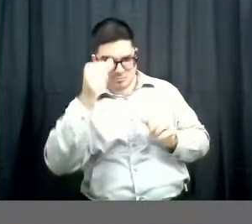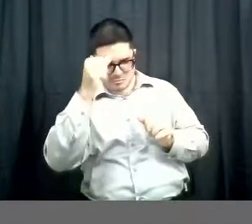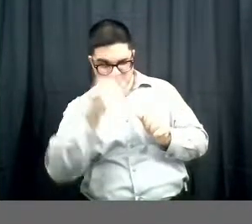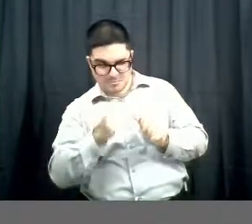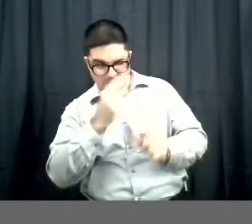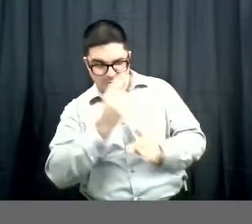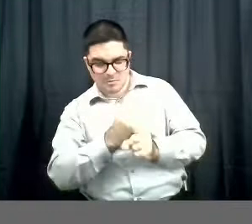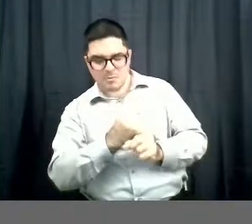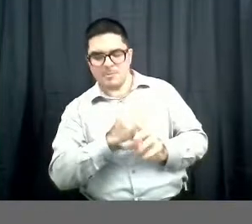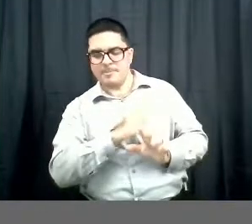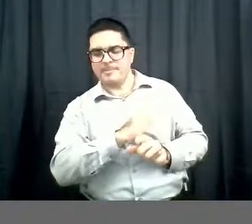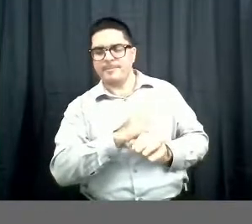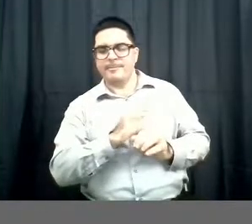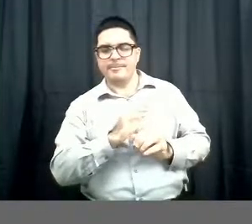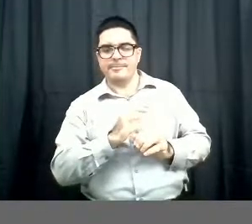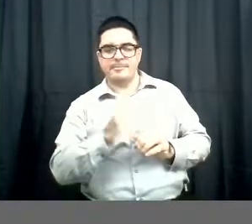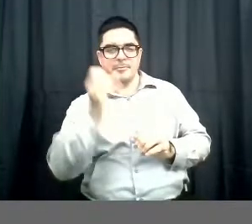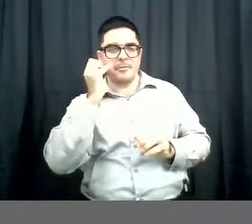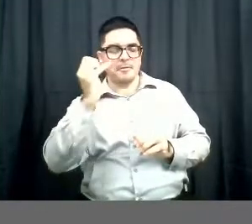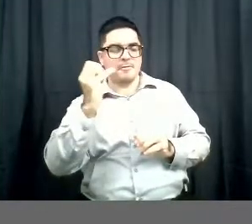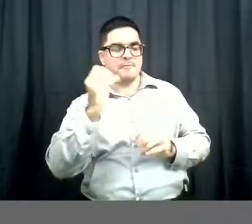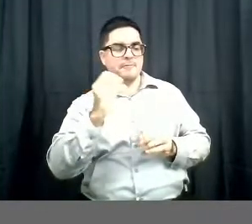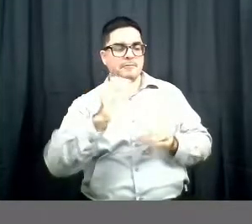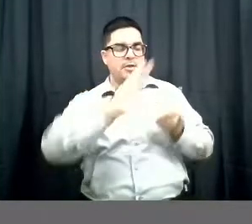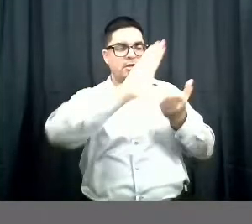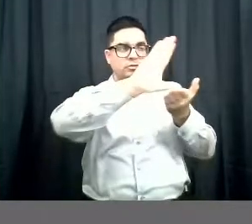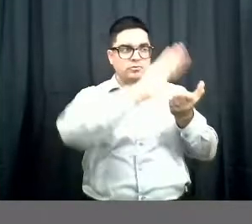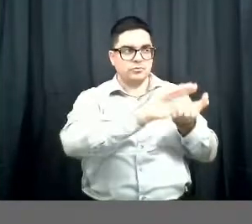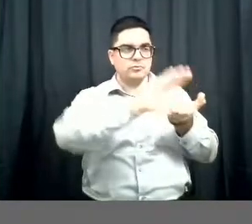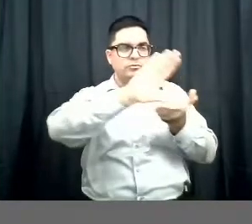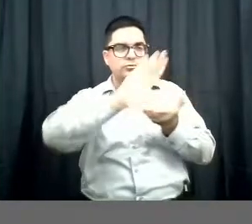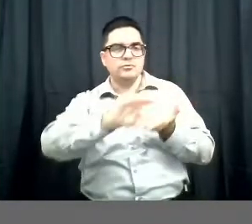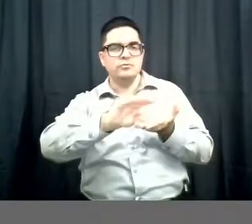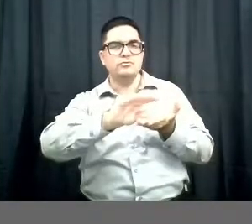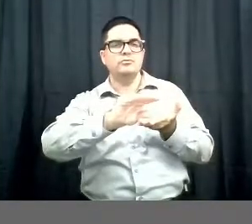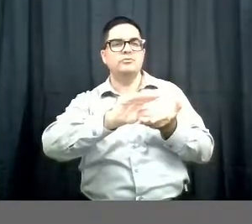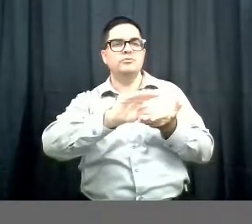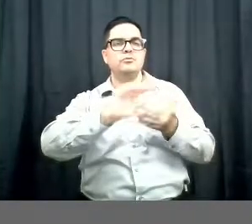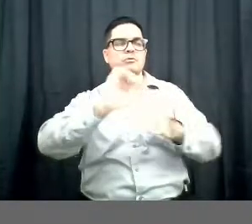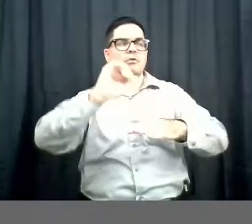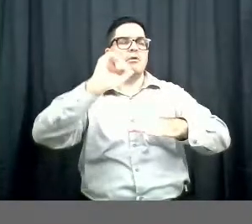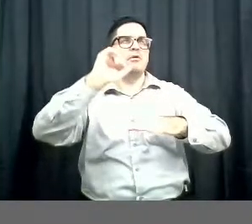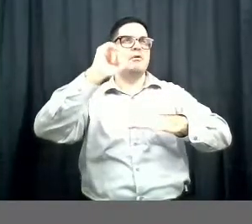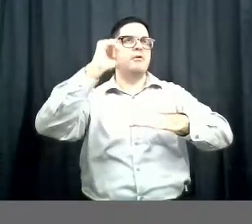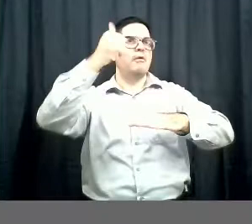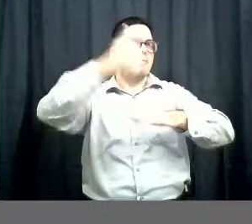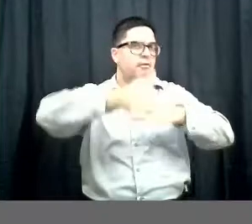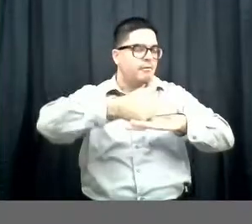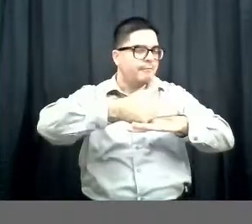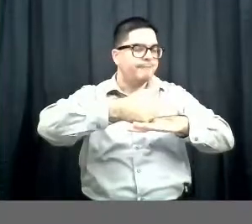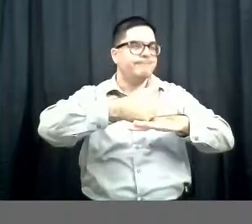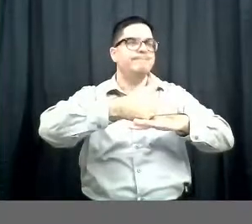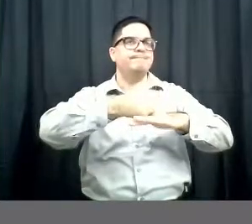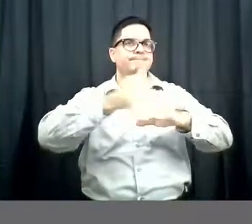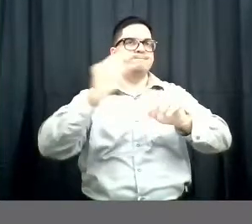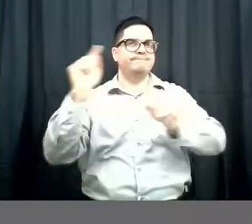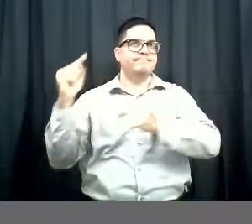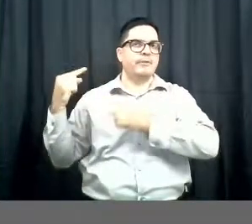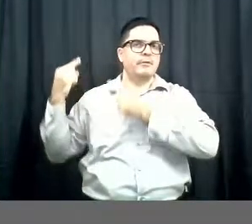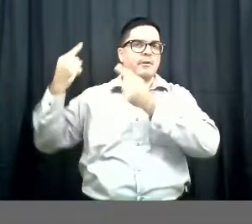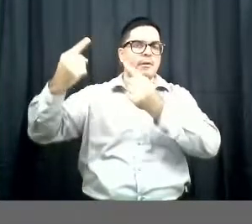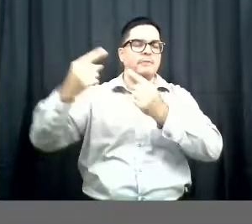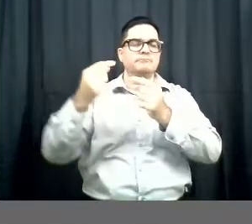that have been imposed or that are being phased in over the course of the fiscal plan